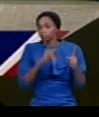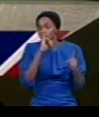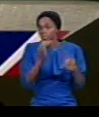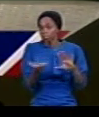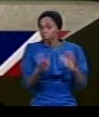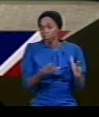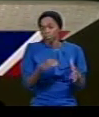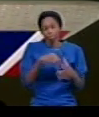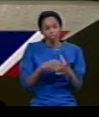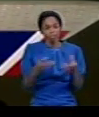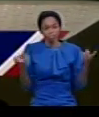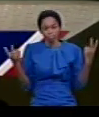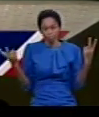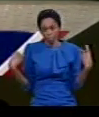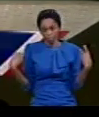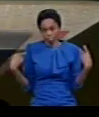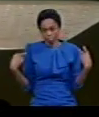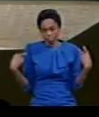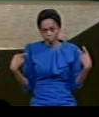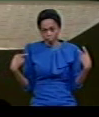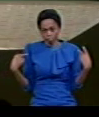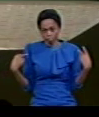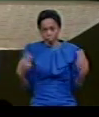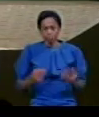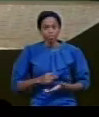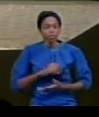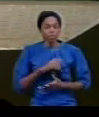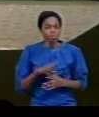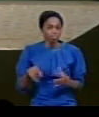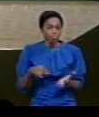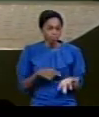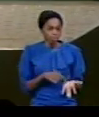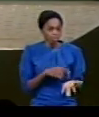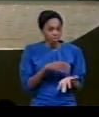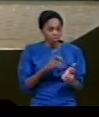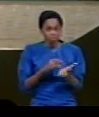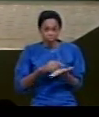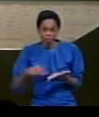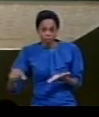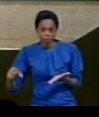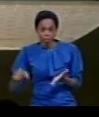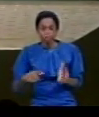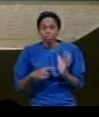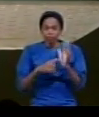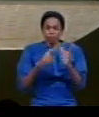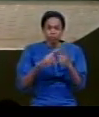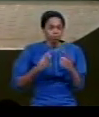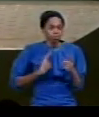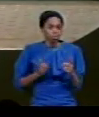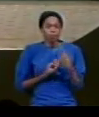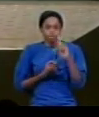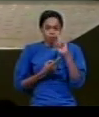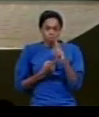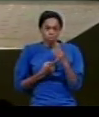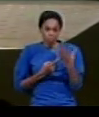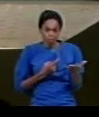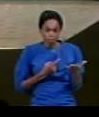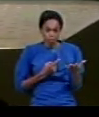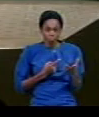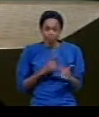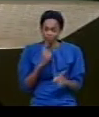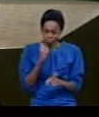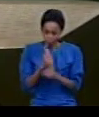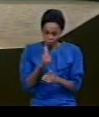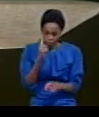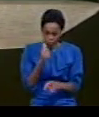vain. The verses reveal to us one thing: